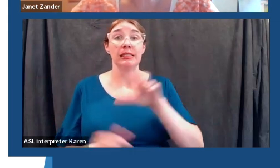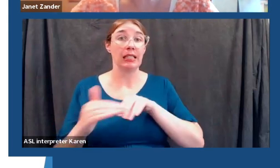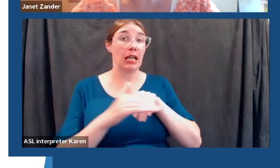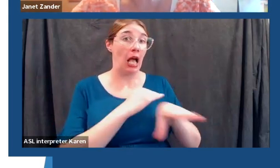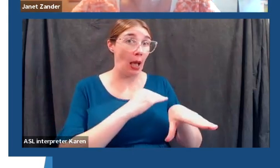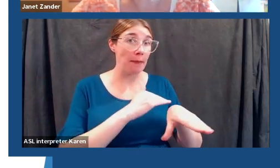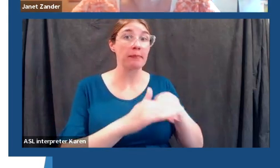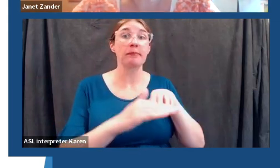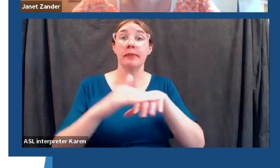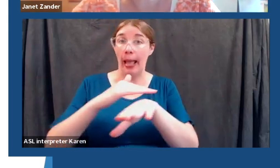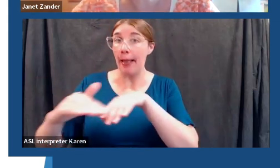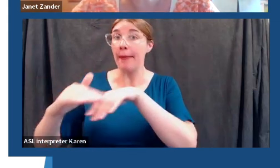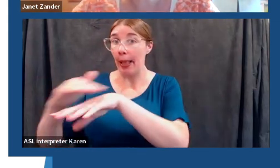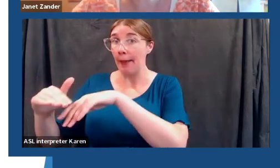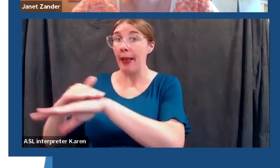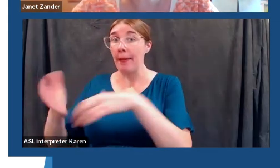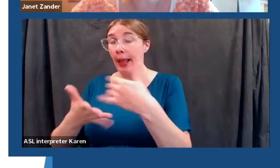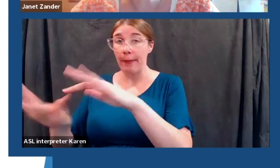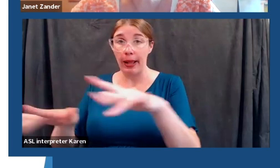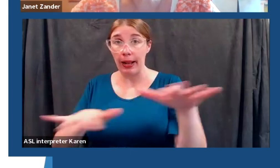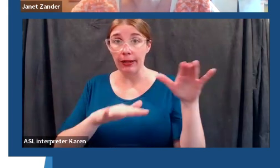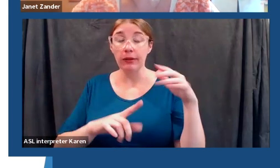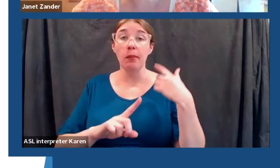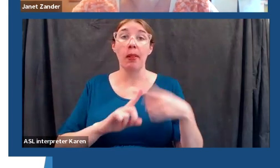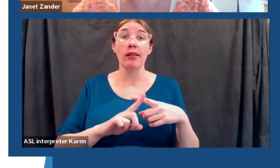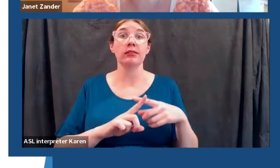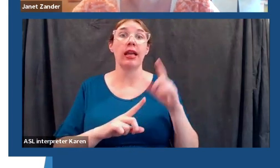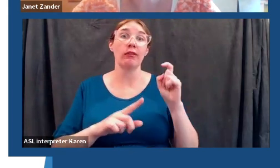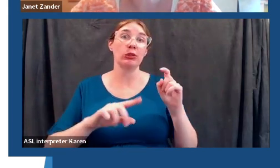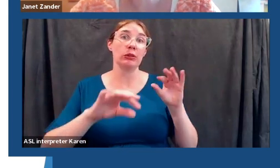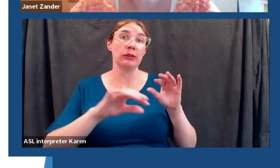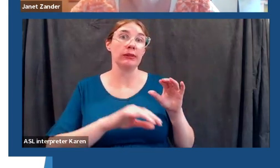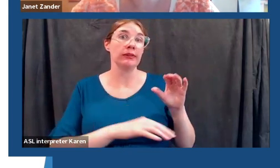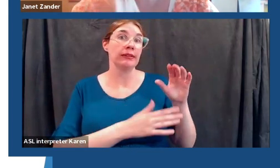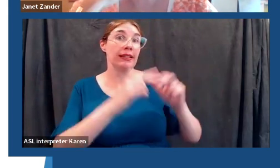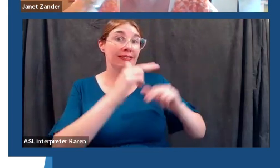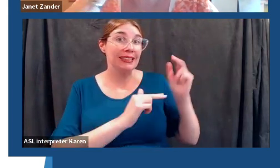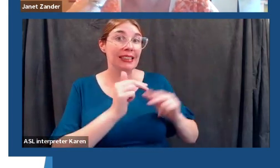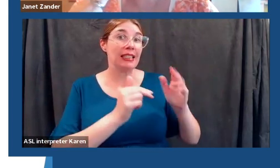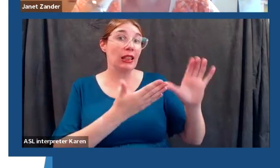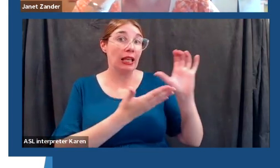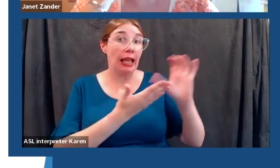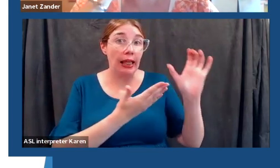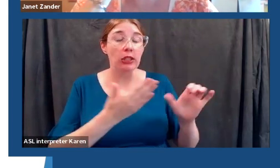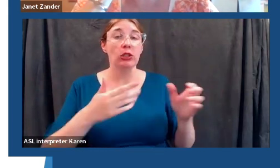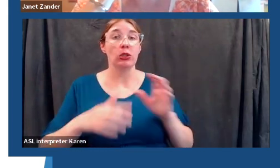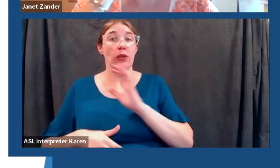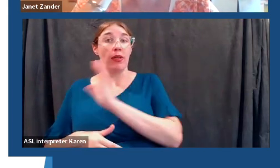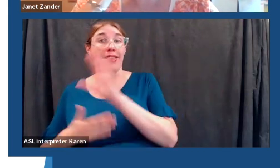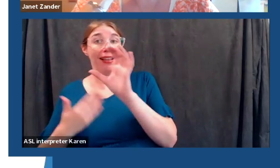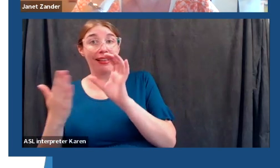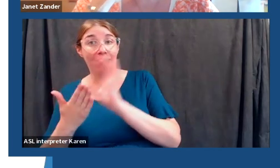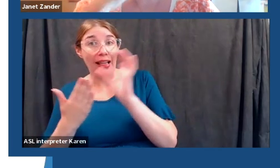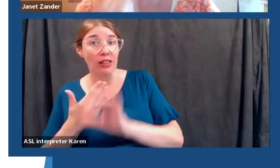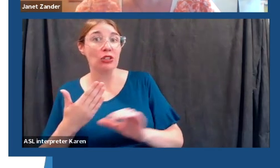it is arranged at a time that also works for the facility and when most of the residents who desire to vote will be available. And